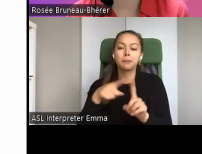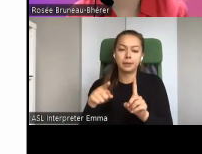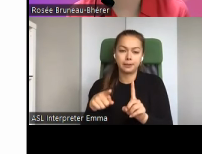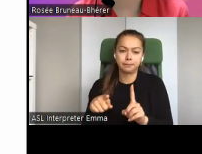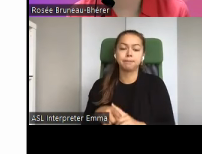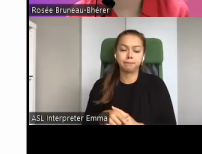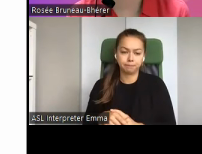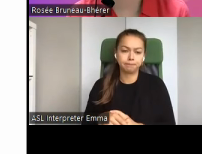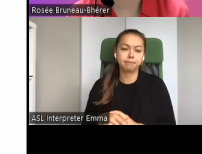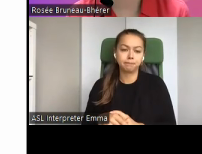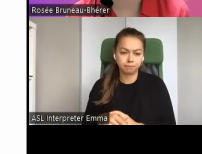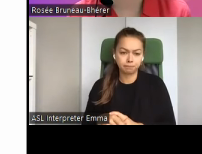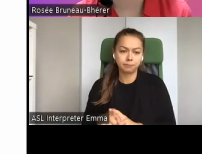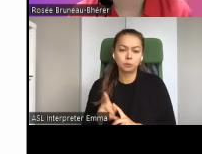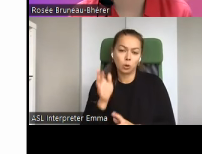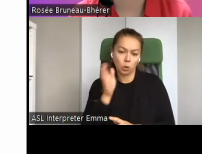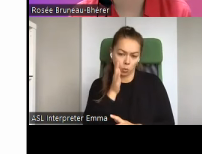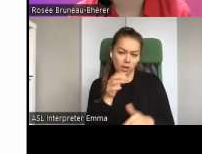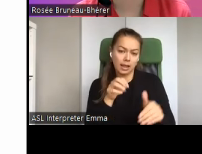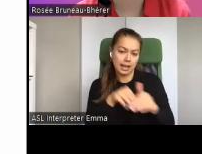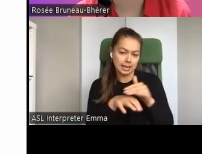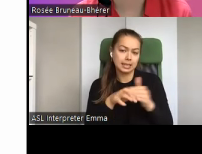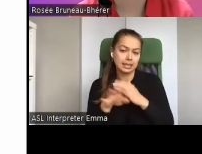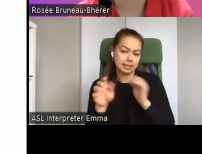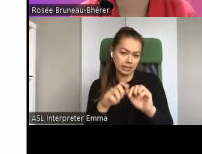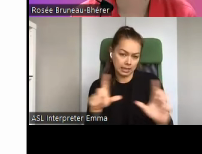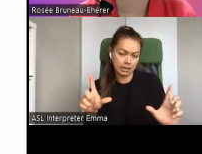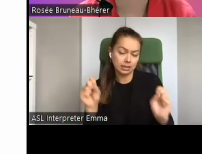So you'll be able to have access to the slides.